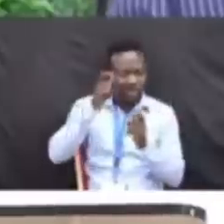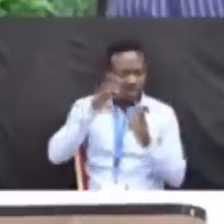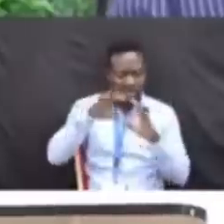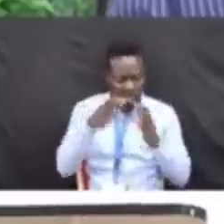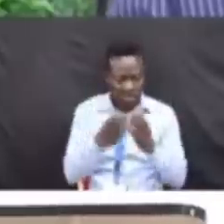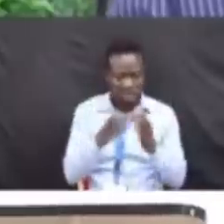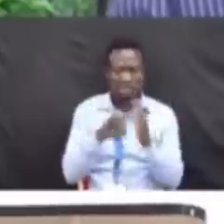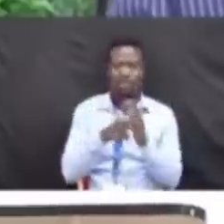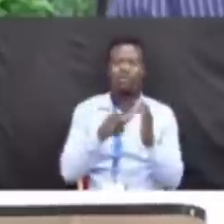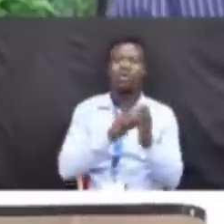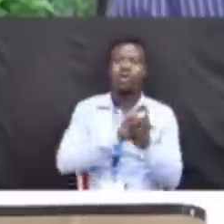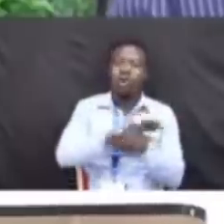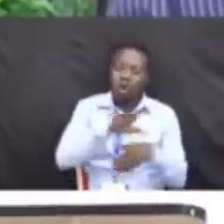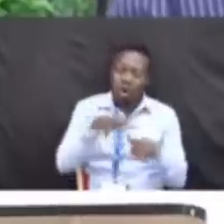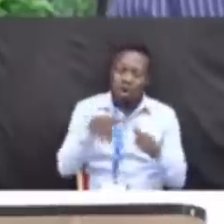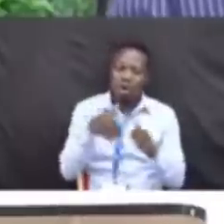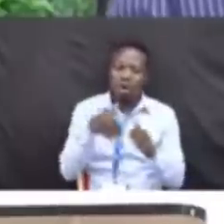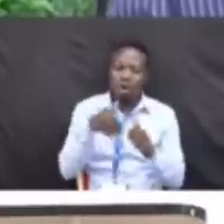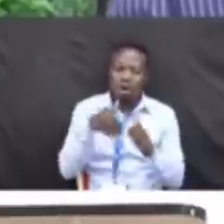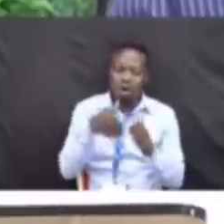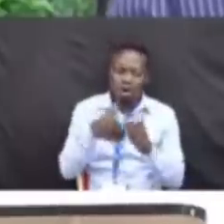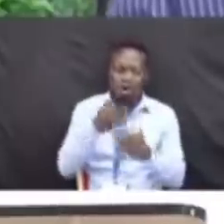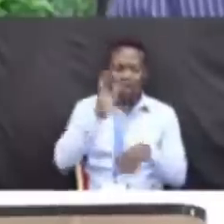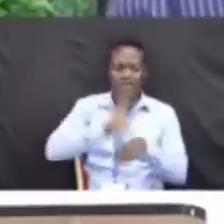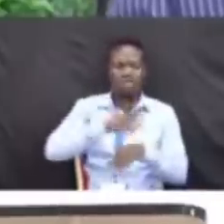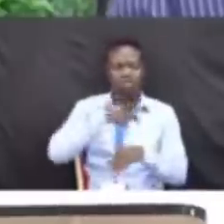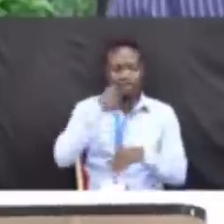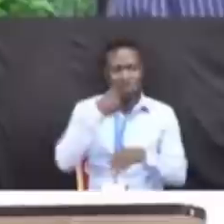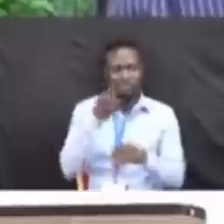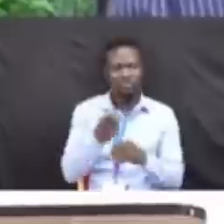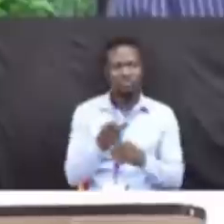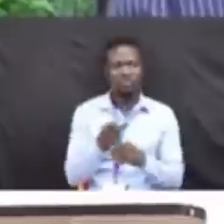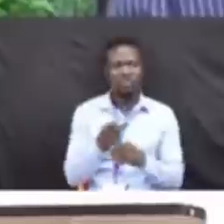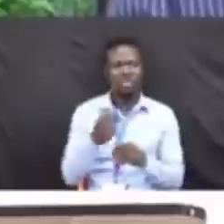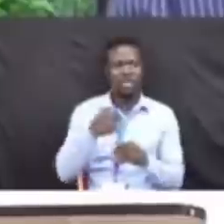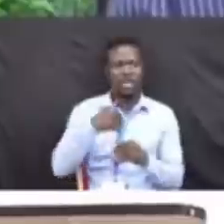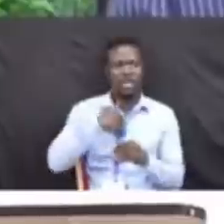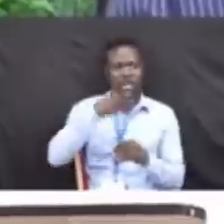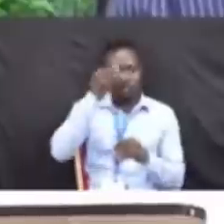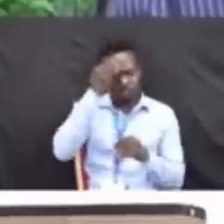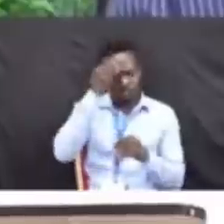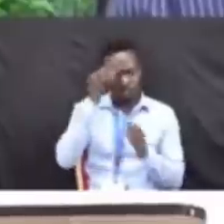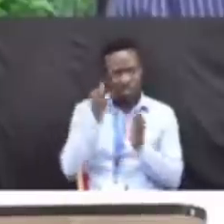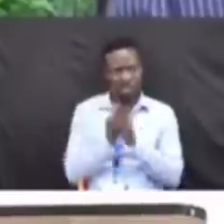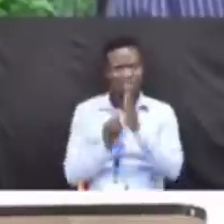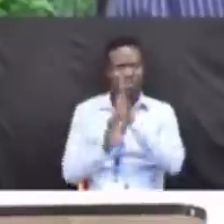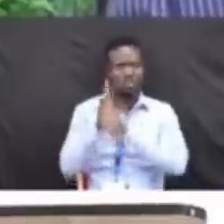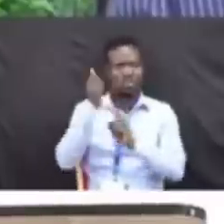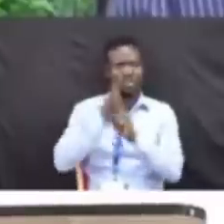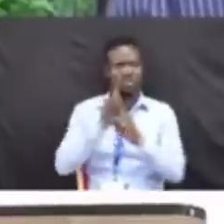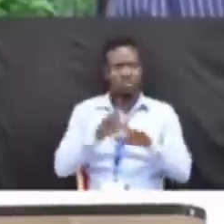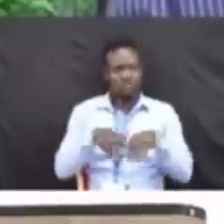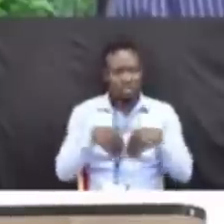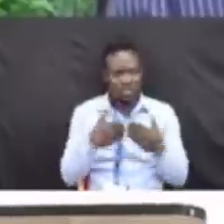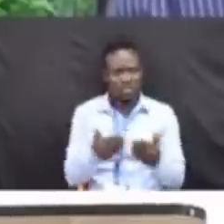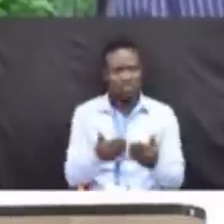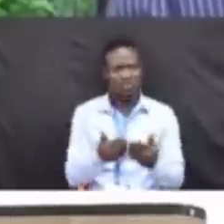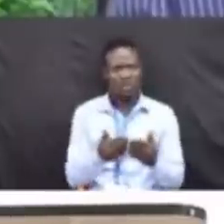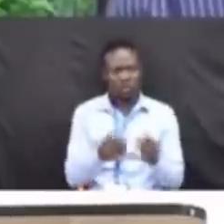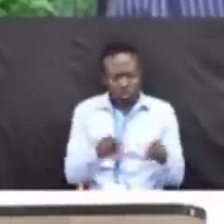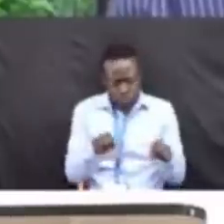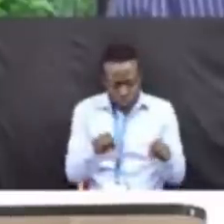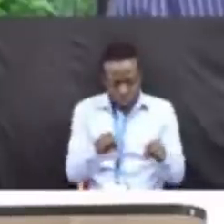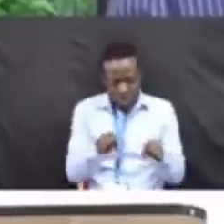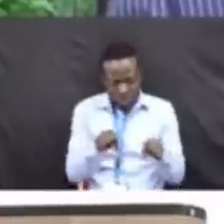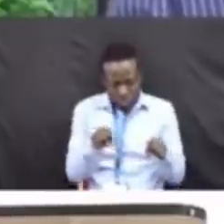the Church of Pentecost in general. I know that the Lord will give me my own shoes, shoes that will fit my